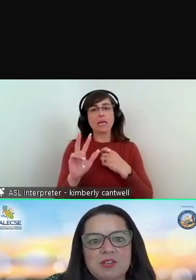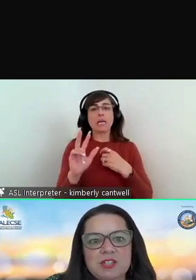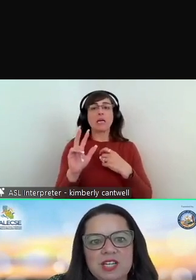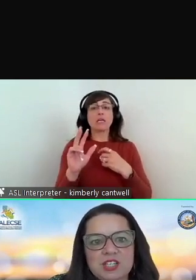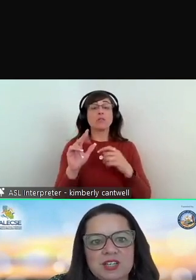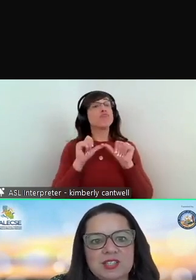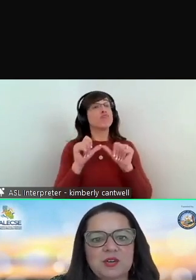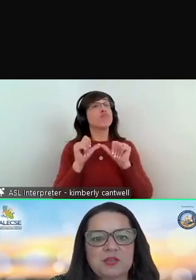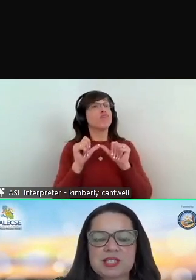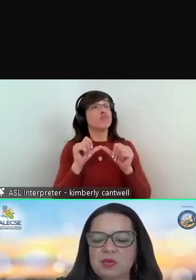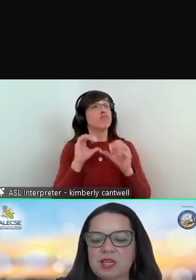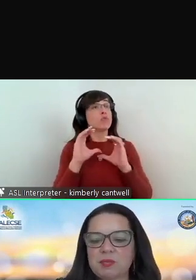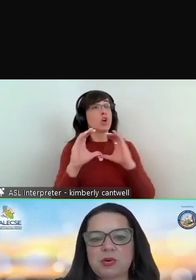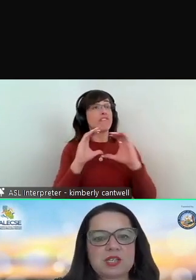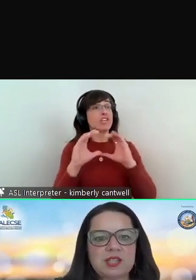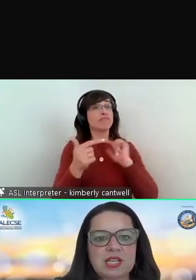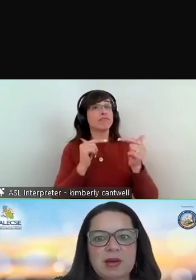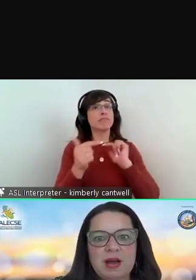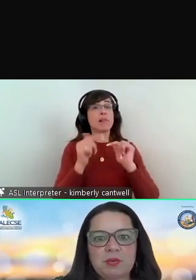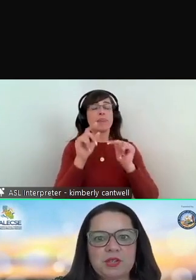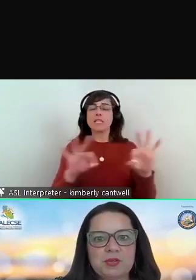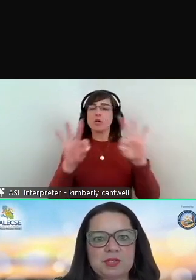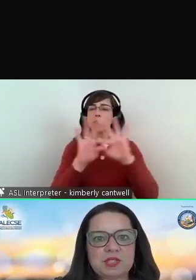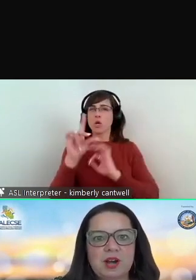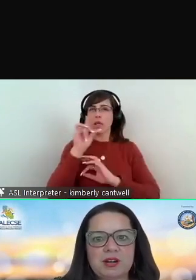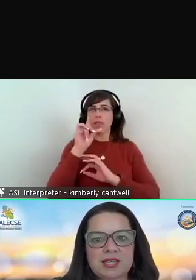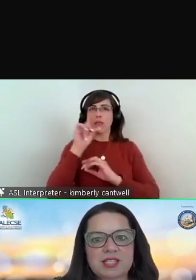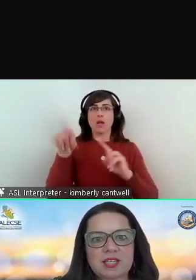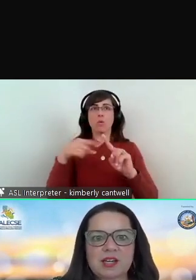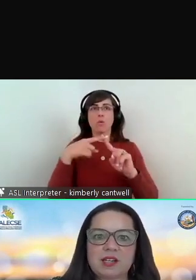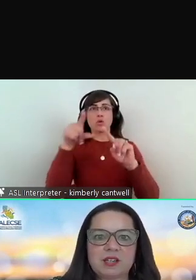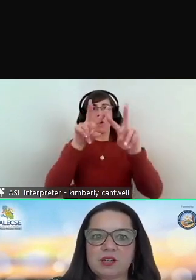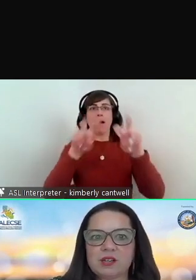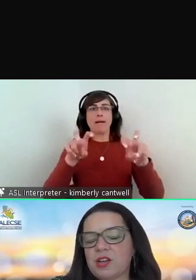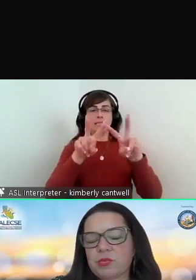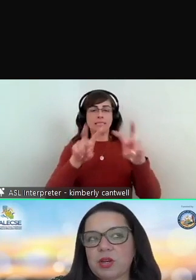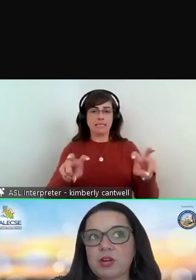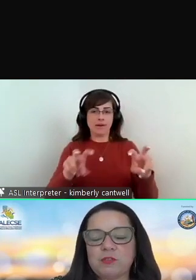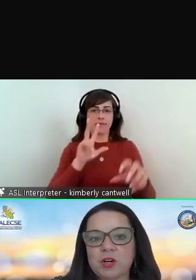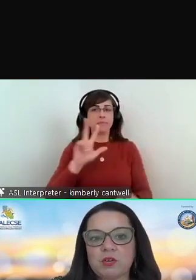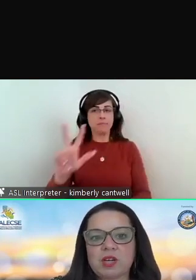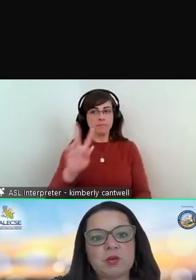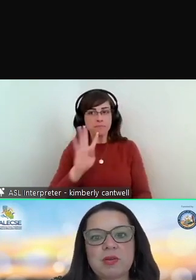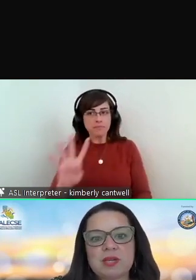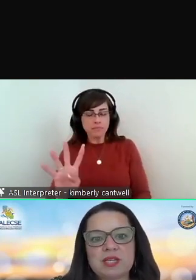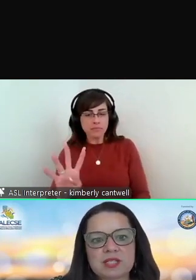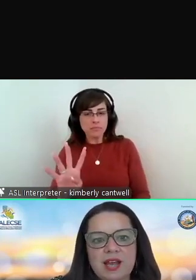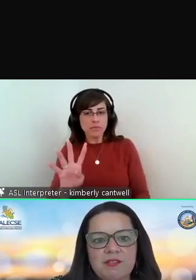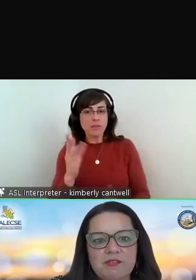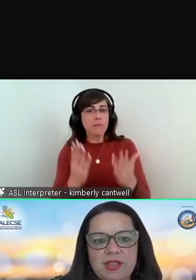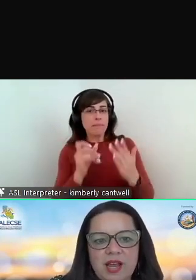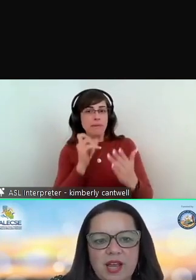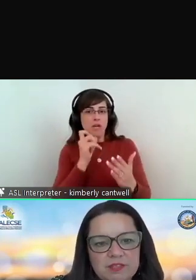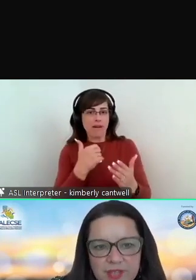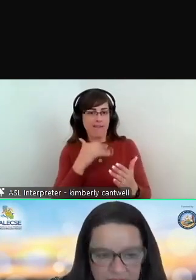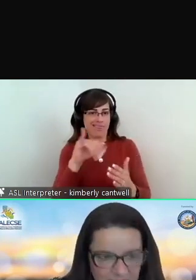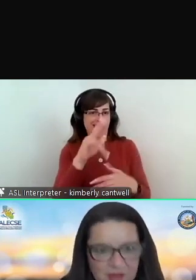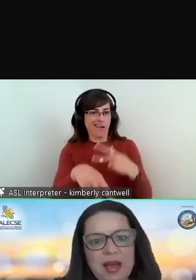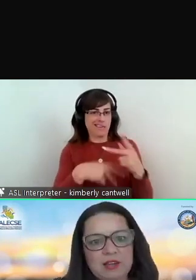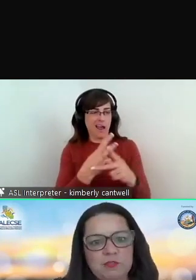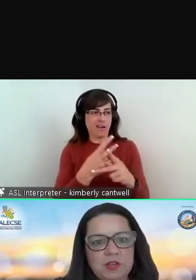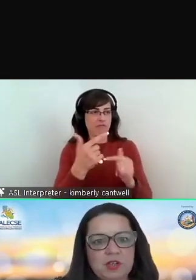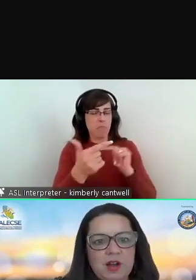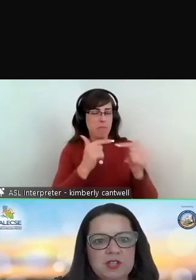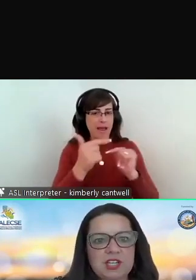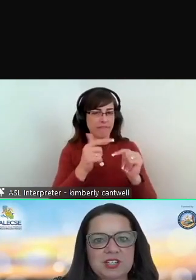to a conversation. So that's really important to think about when you are assessing a 3 or 4-year-old who maybe doesn't have that kind of like